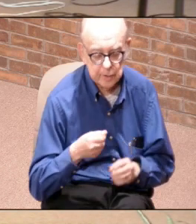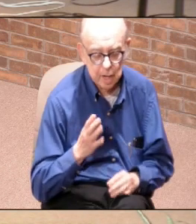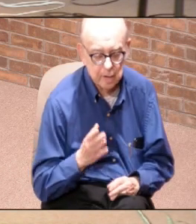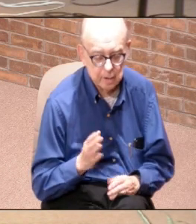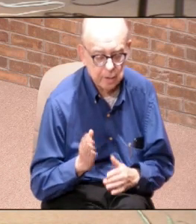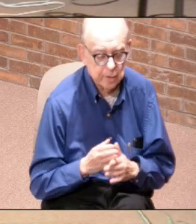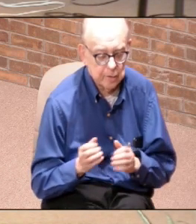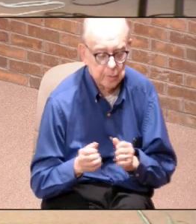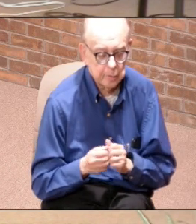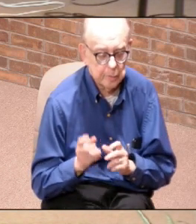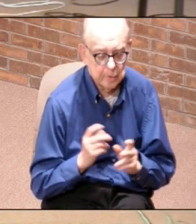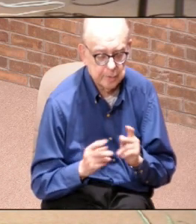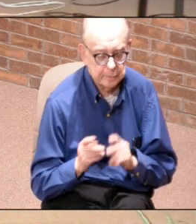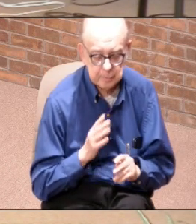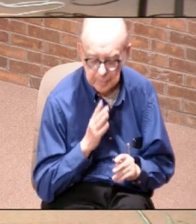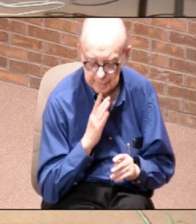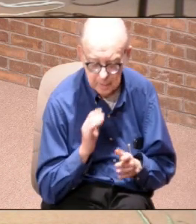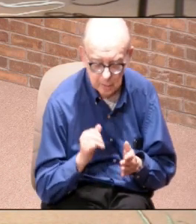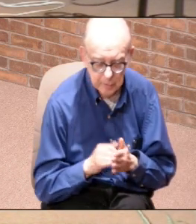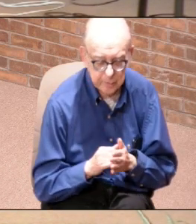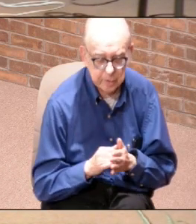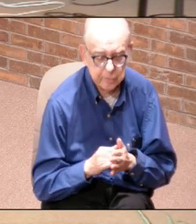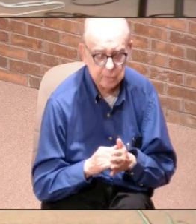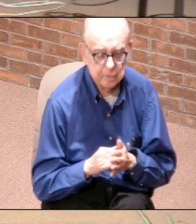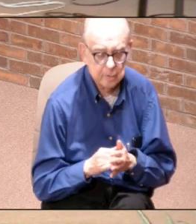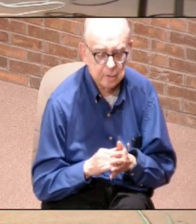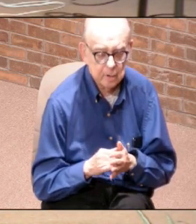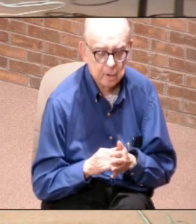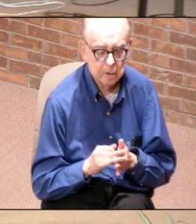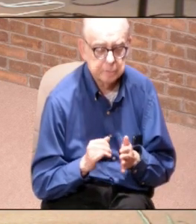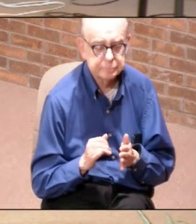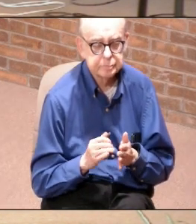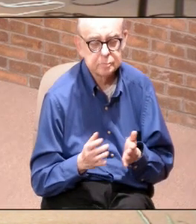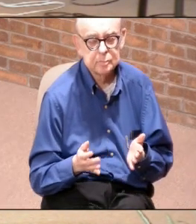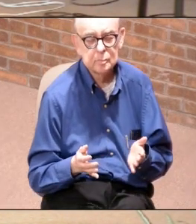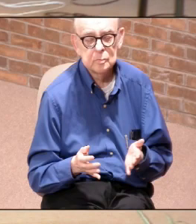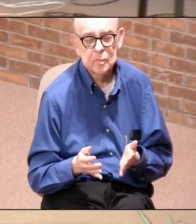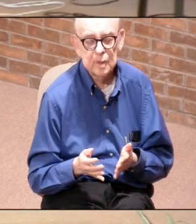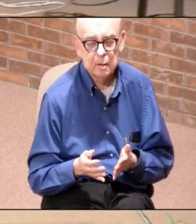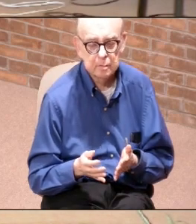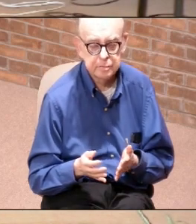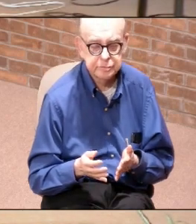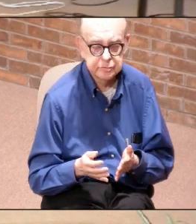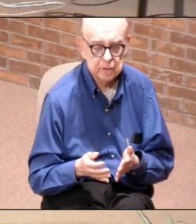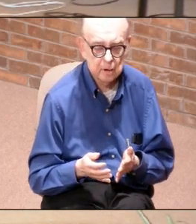this with people, and we'll talk about this, and that is this.